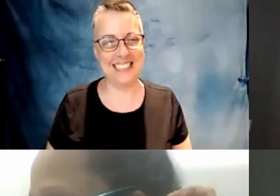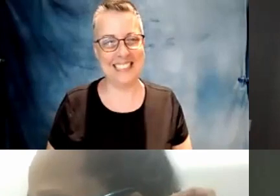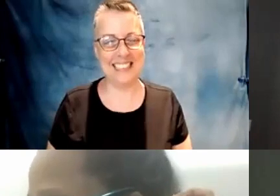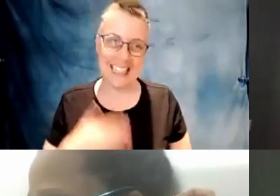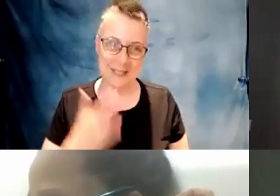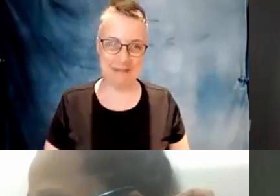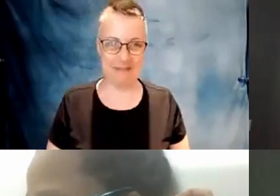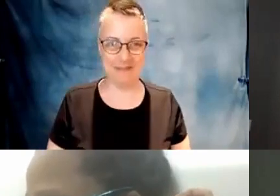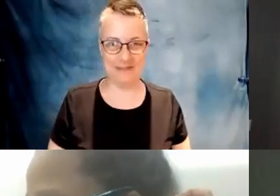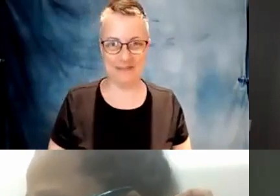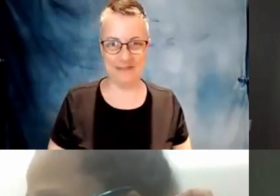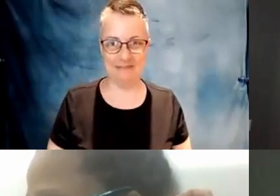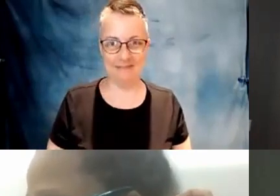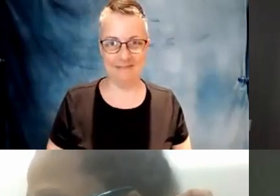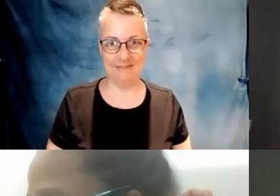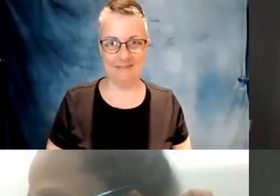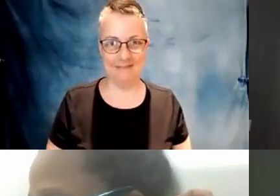Thank you.